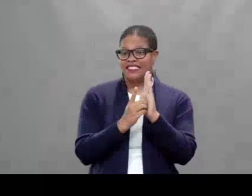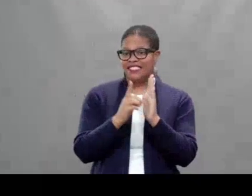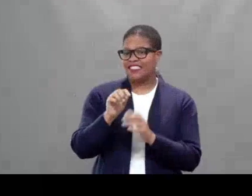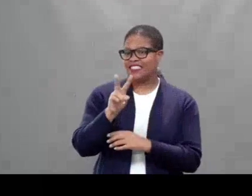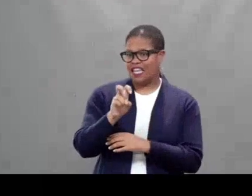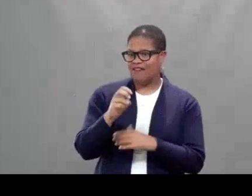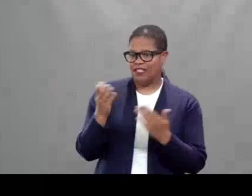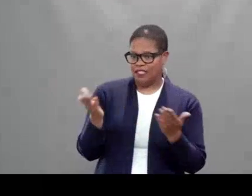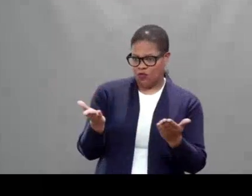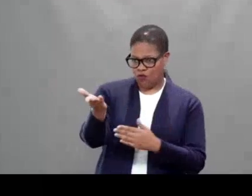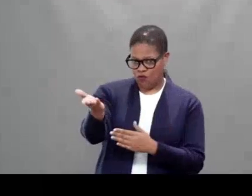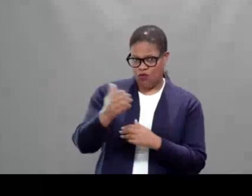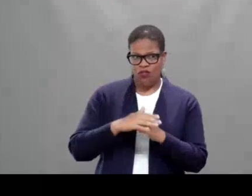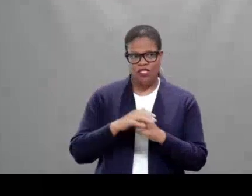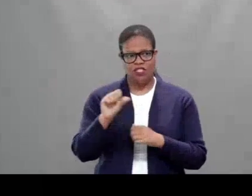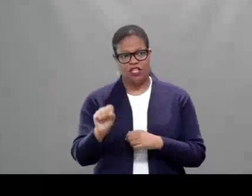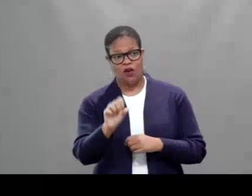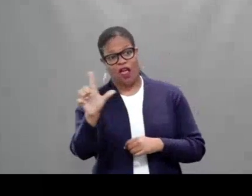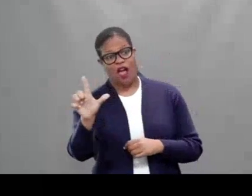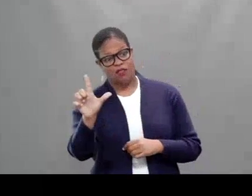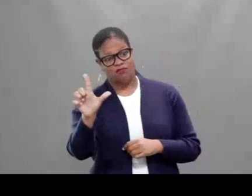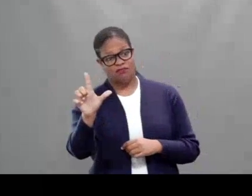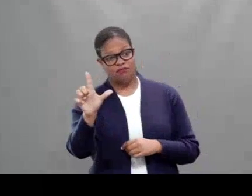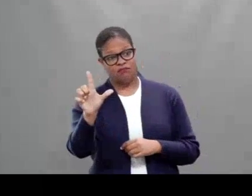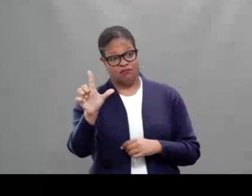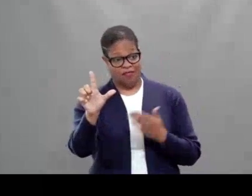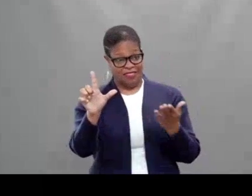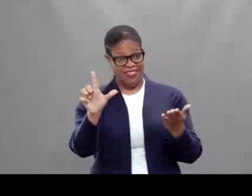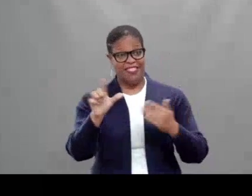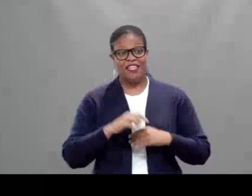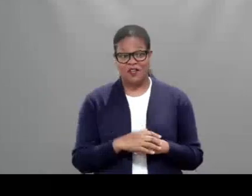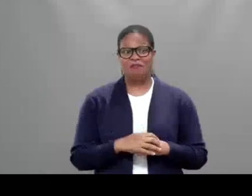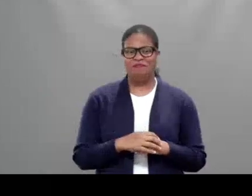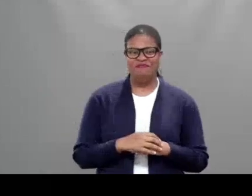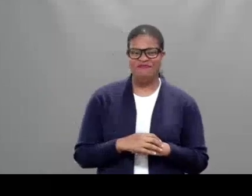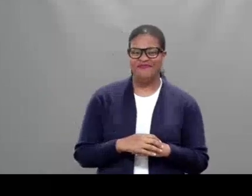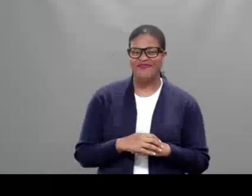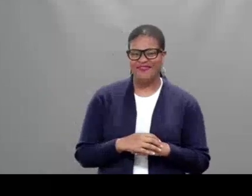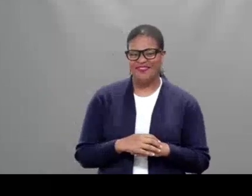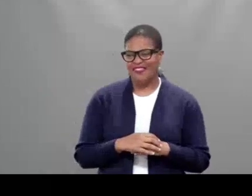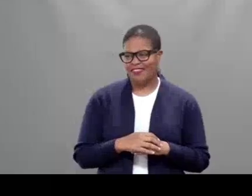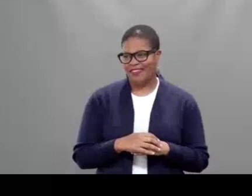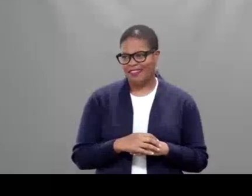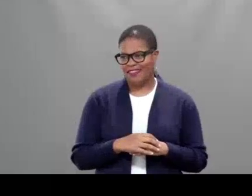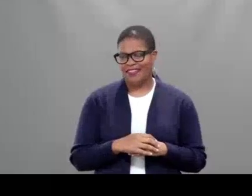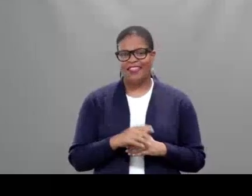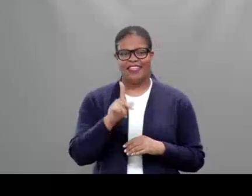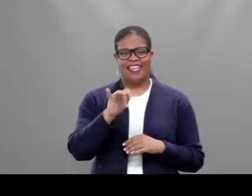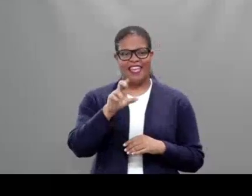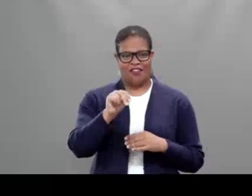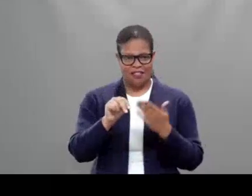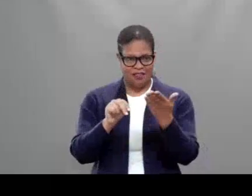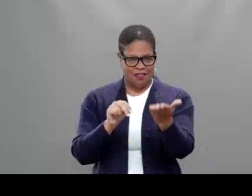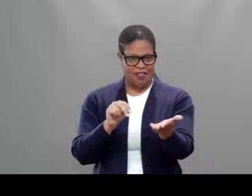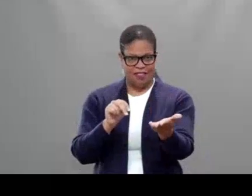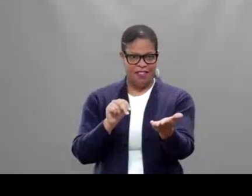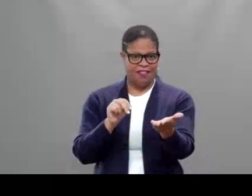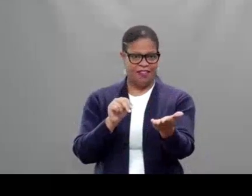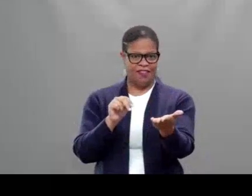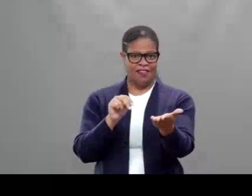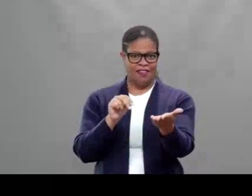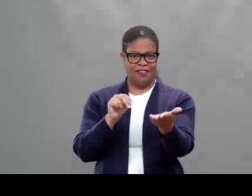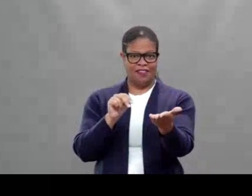Here. Sharon Knott. Gotcha. I'm here. Kevin. Herb.